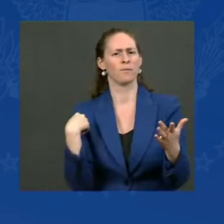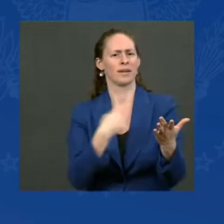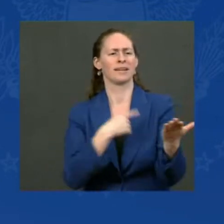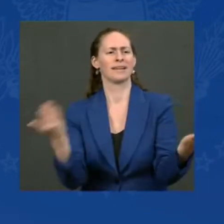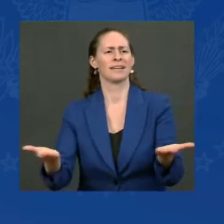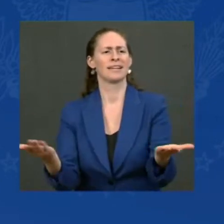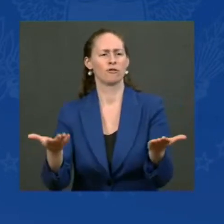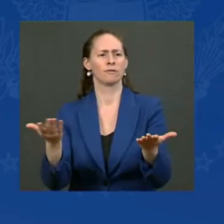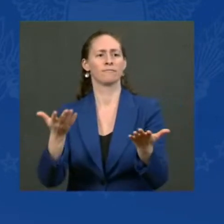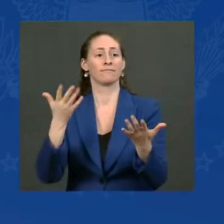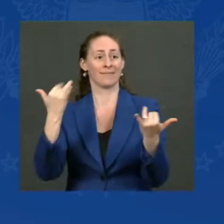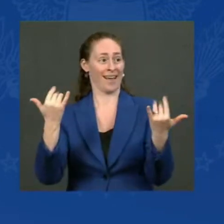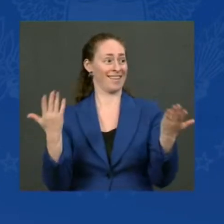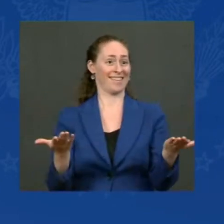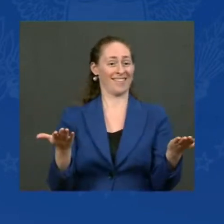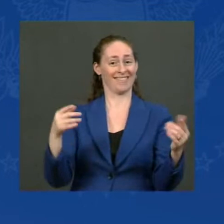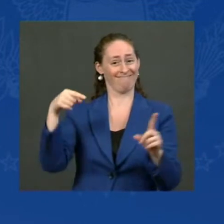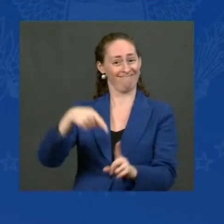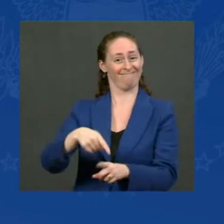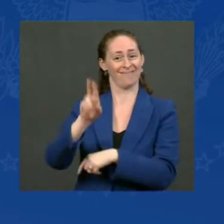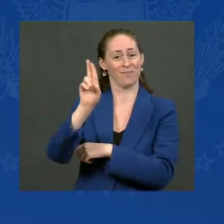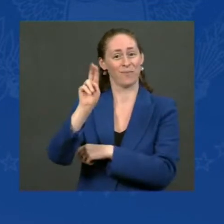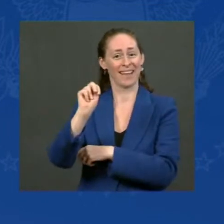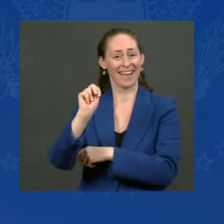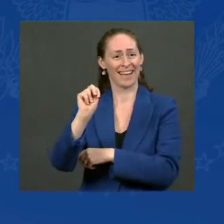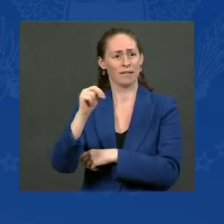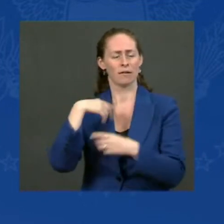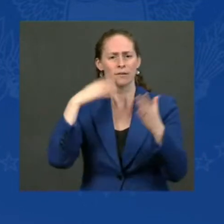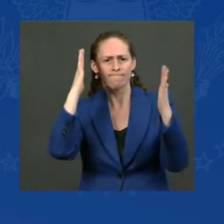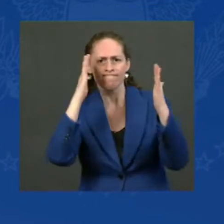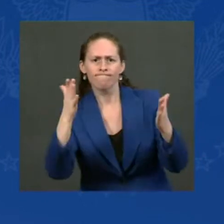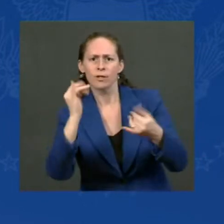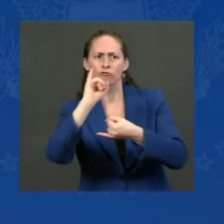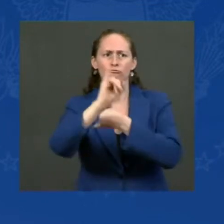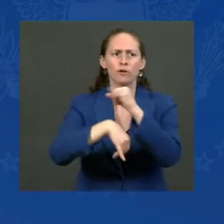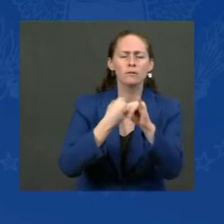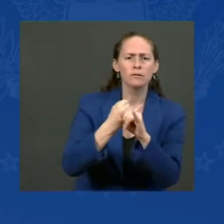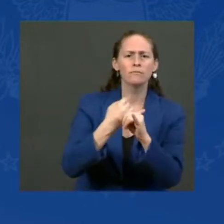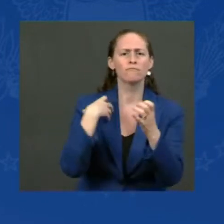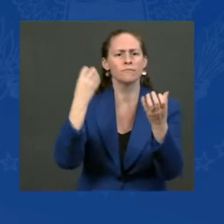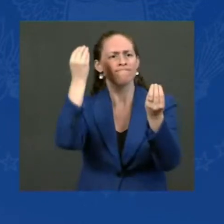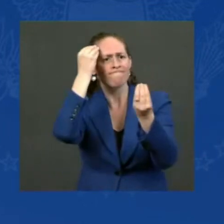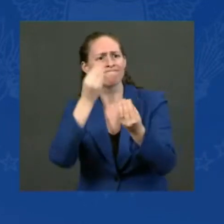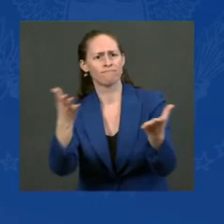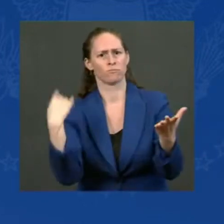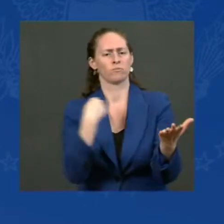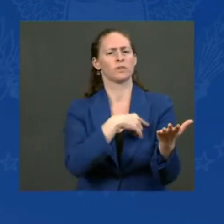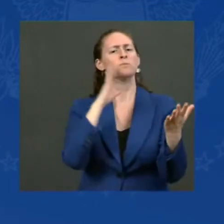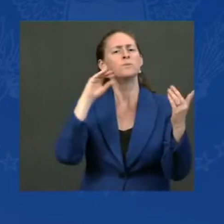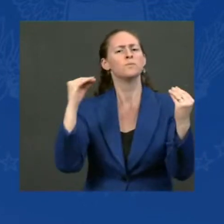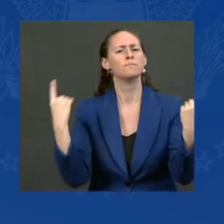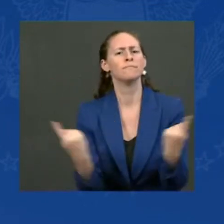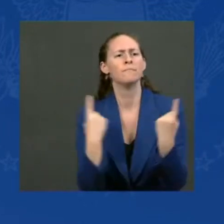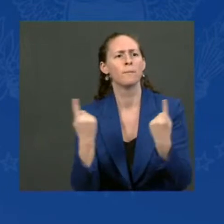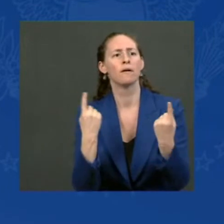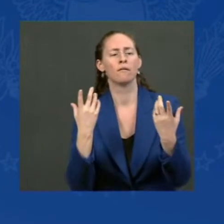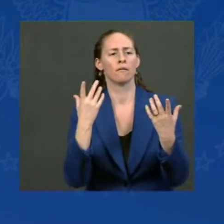United Nations, to focus attention and to spur global action on shared